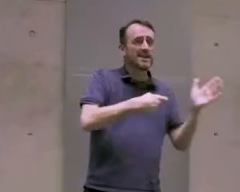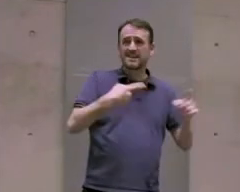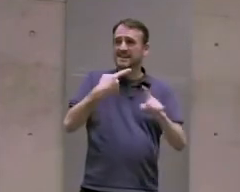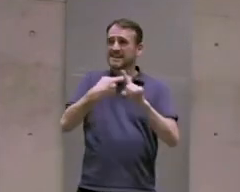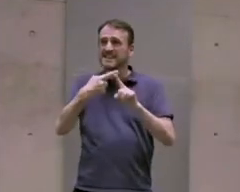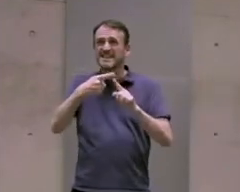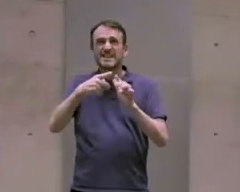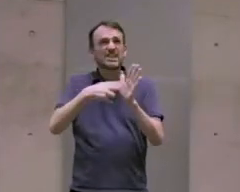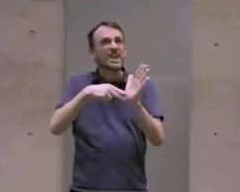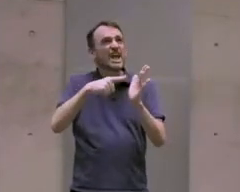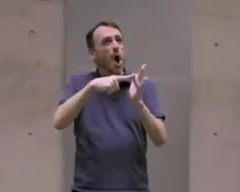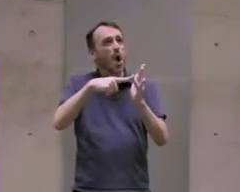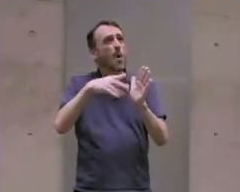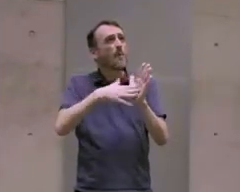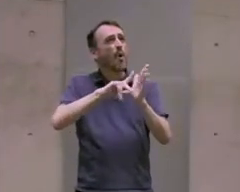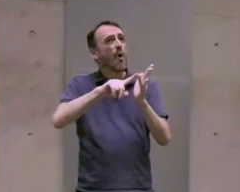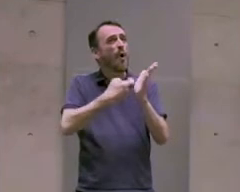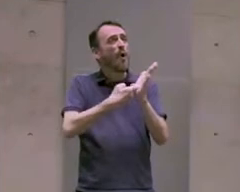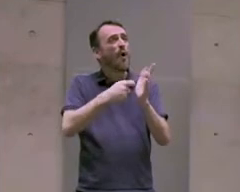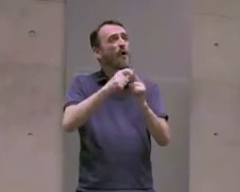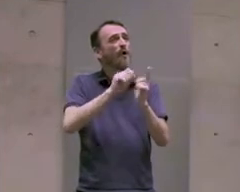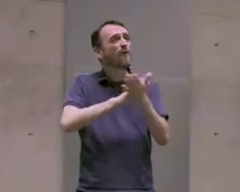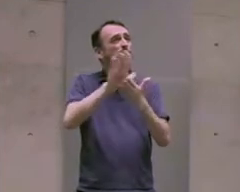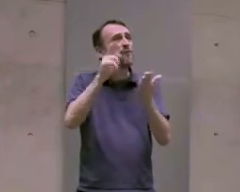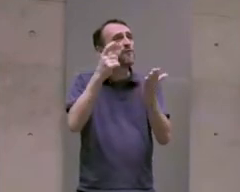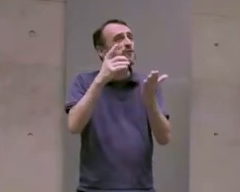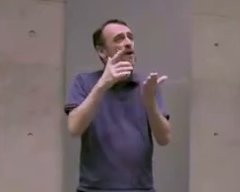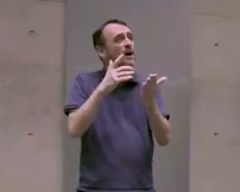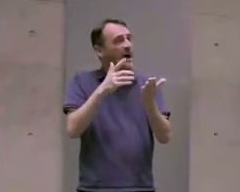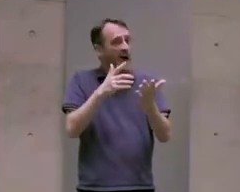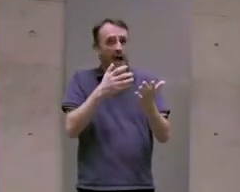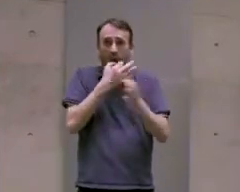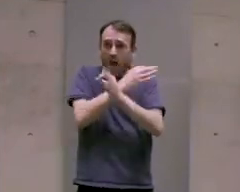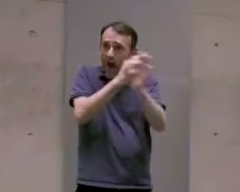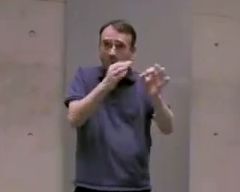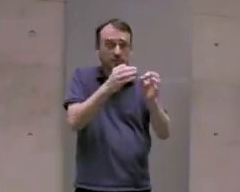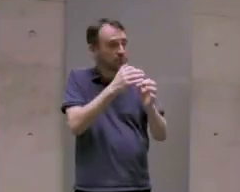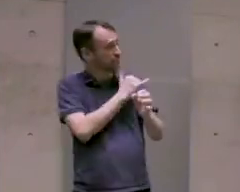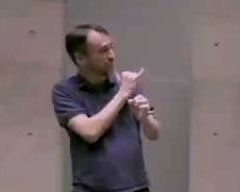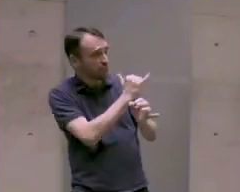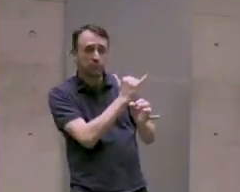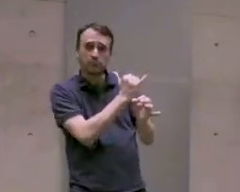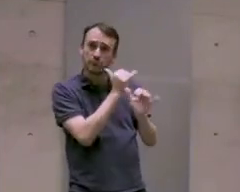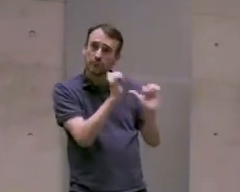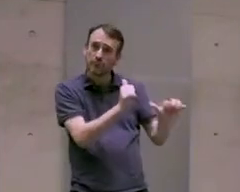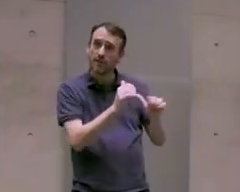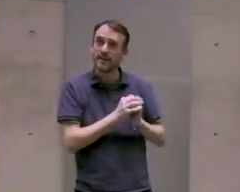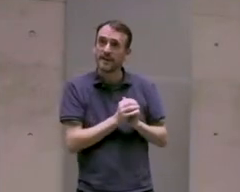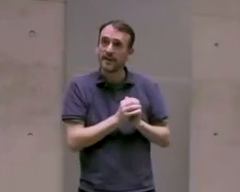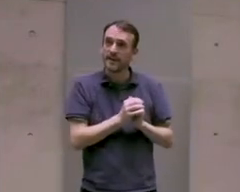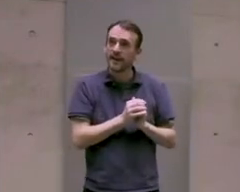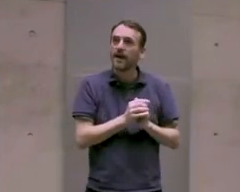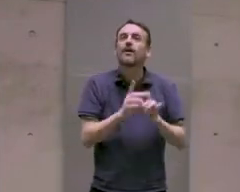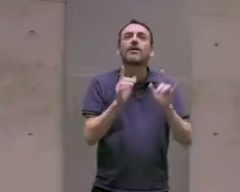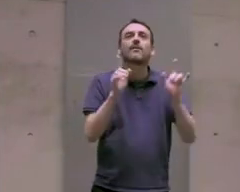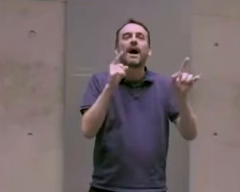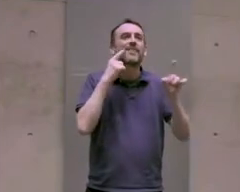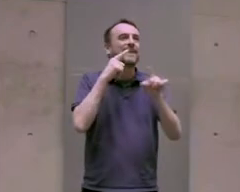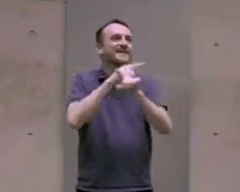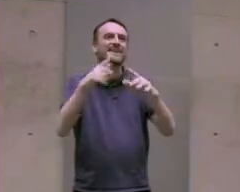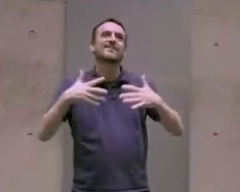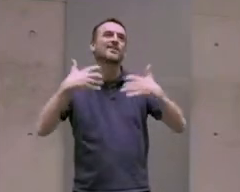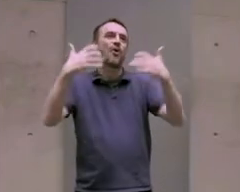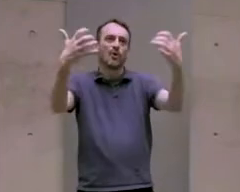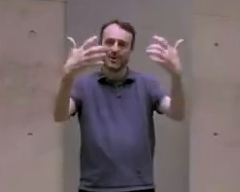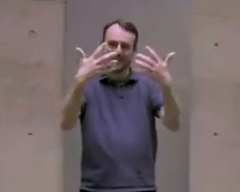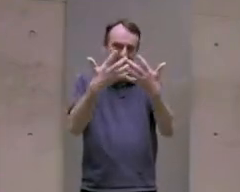making games and finding that unique voice. And to be honest, that feels like the advice this is probably the least appropriate audience to give that advice to. Because I think